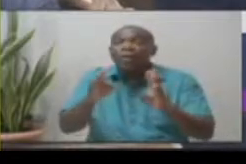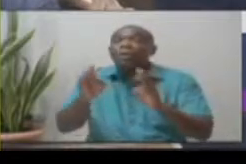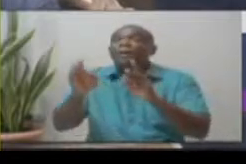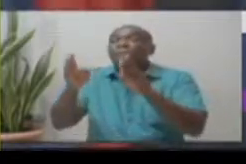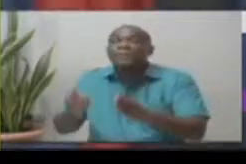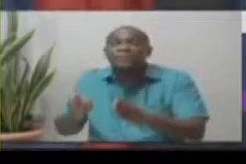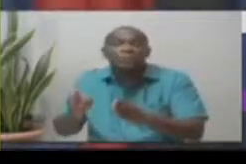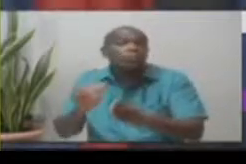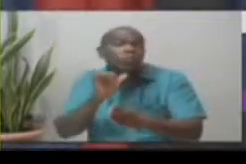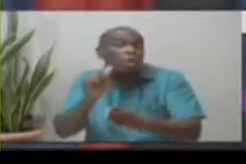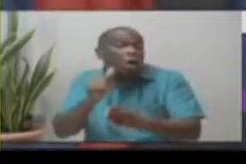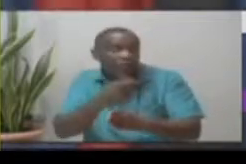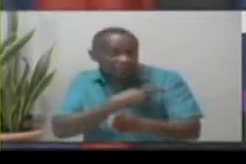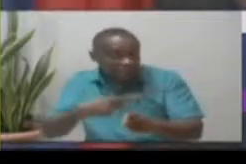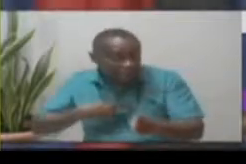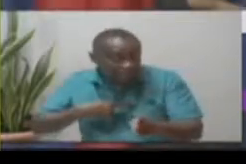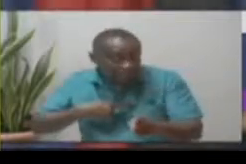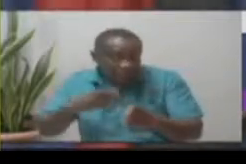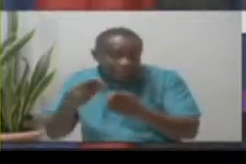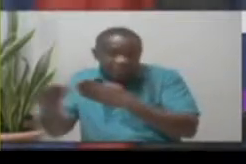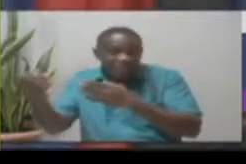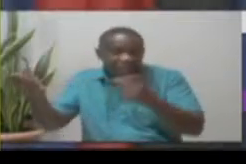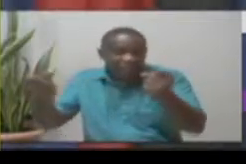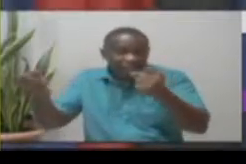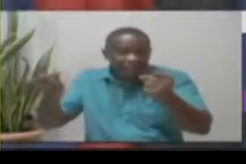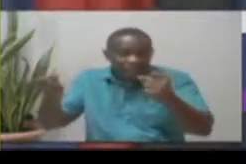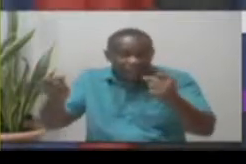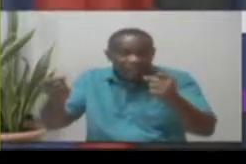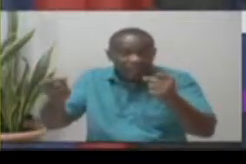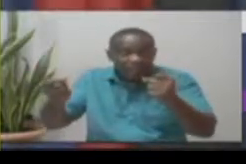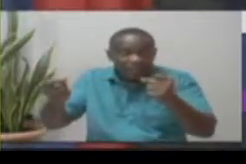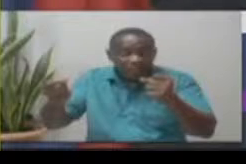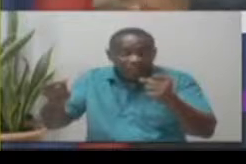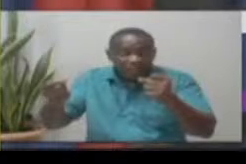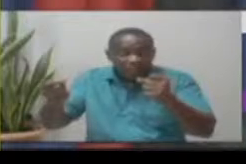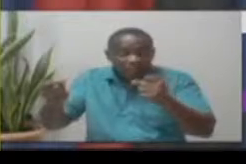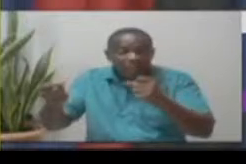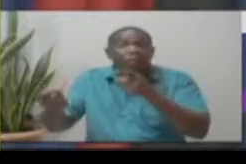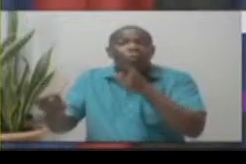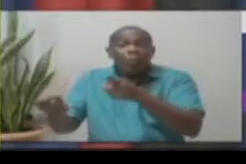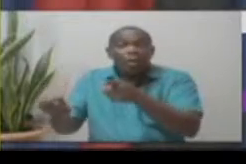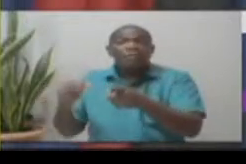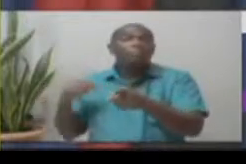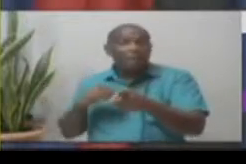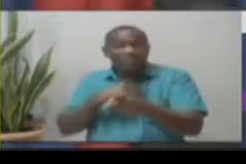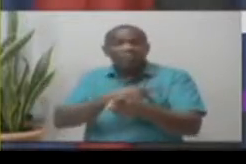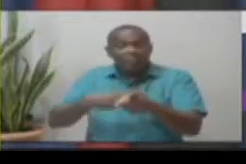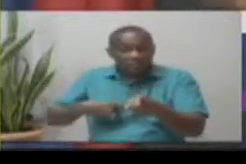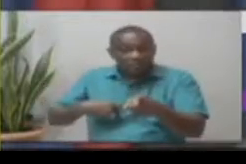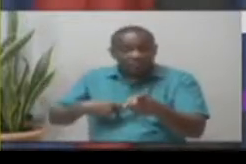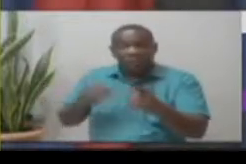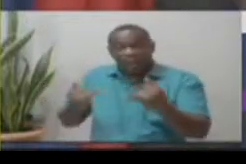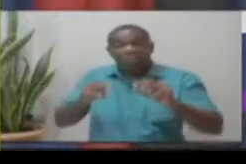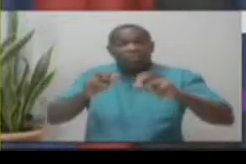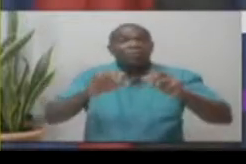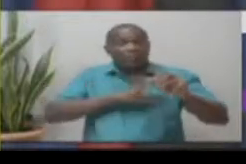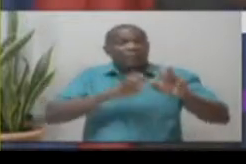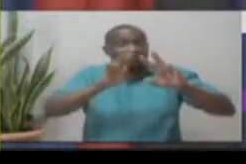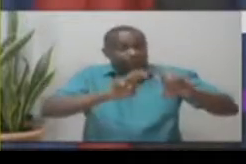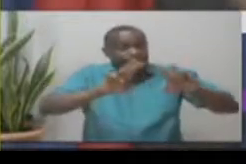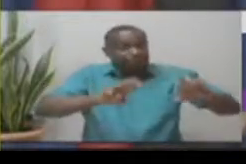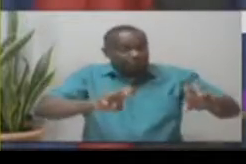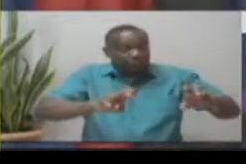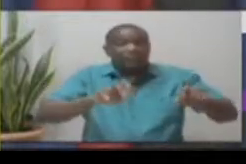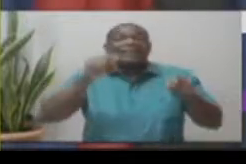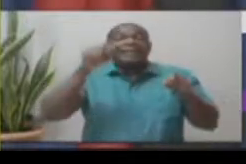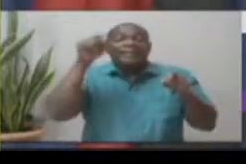A member of parliament under police investigation for facilitating a member of the public